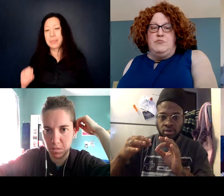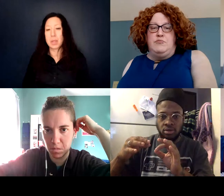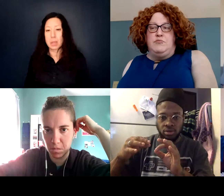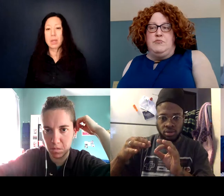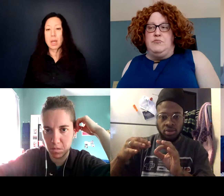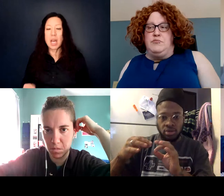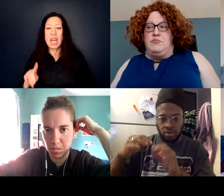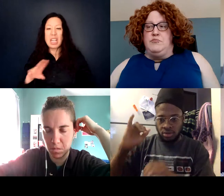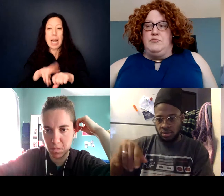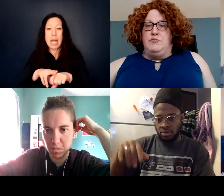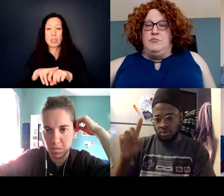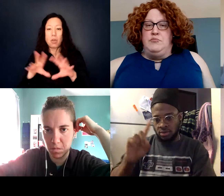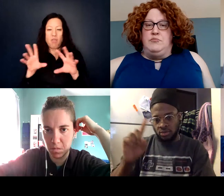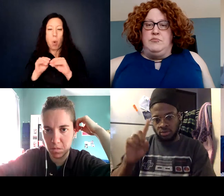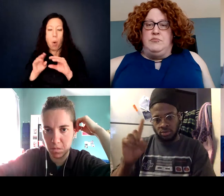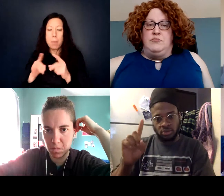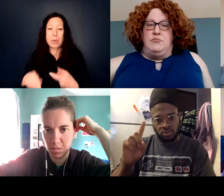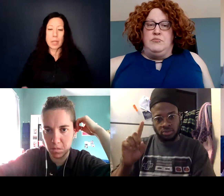forum.